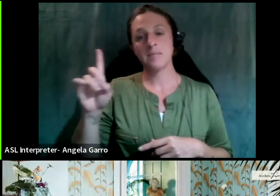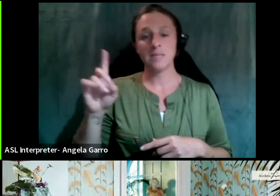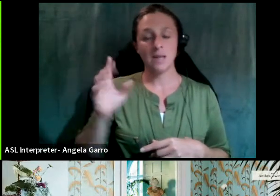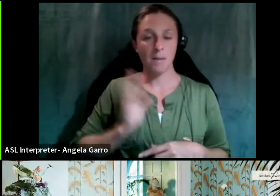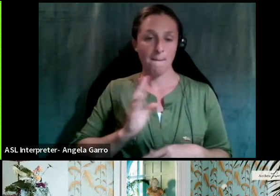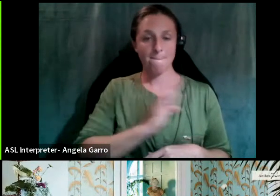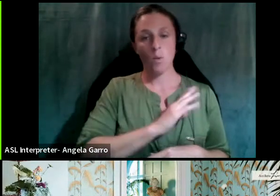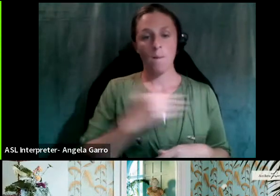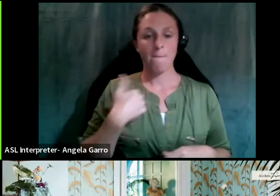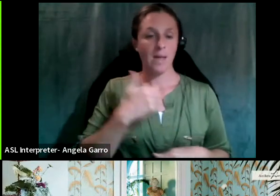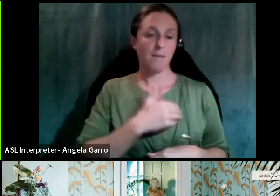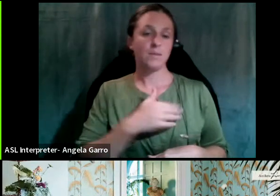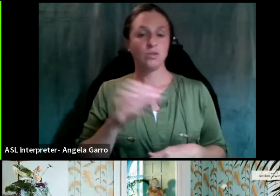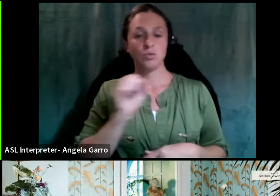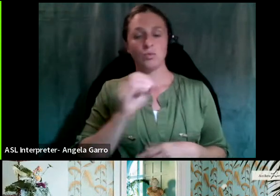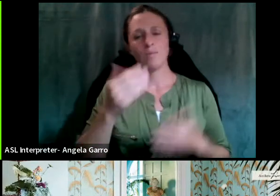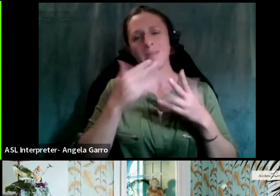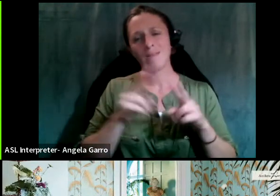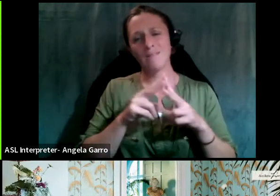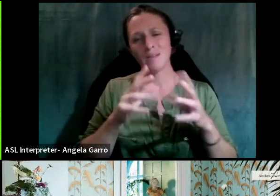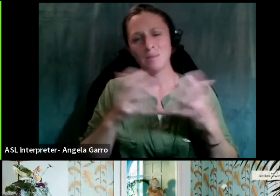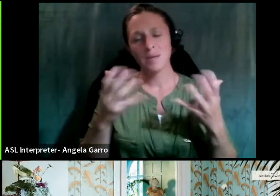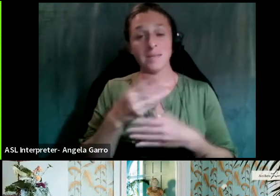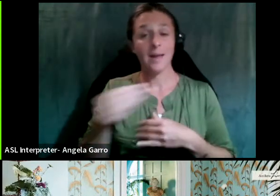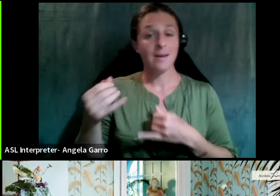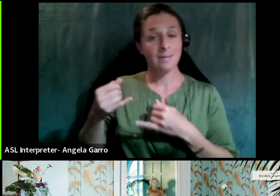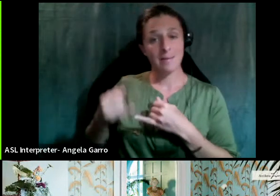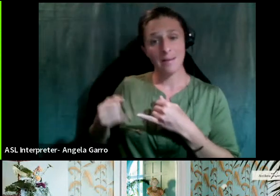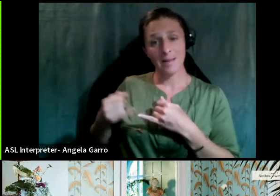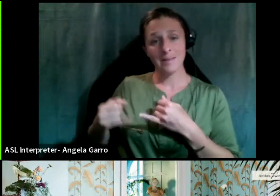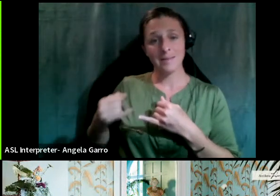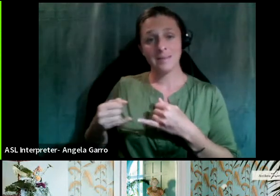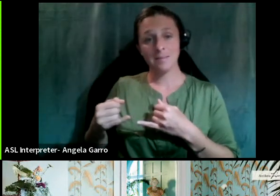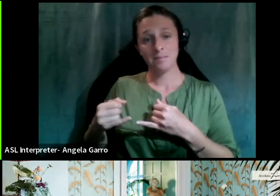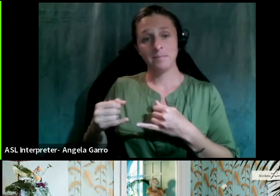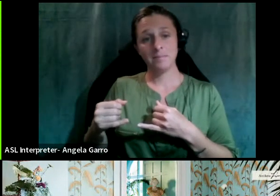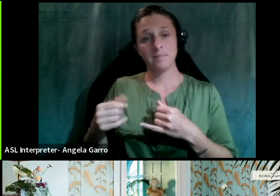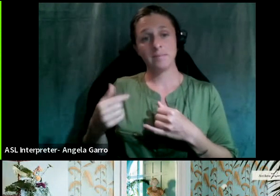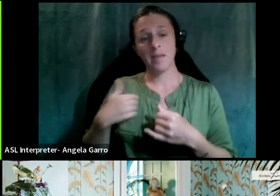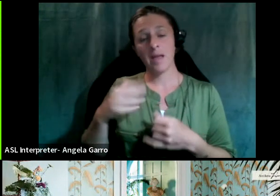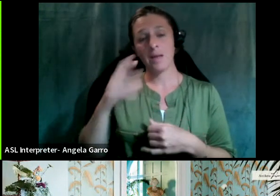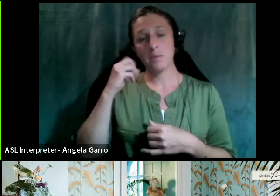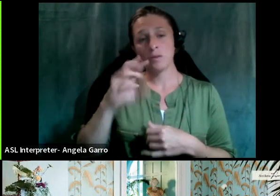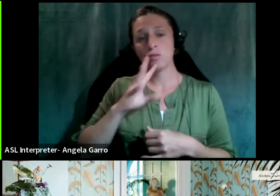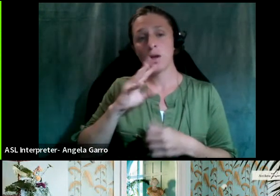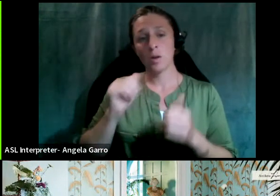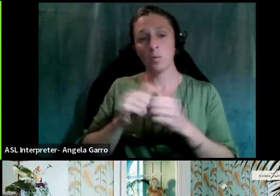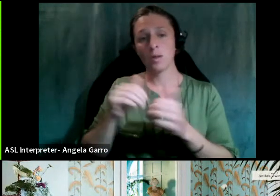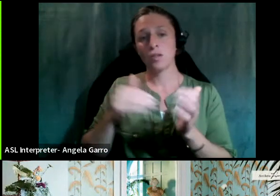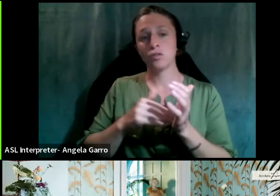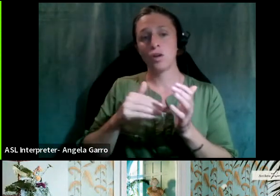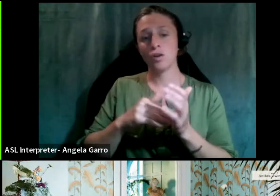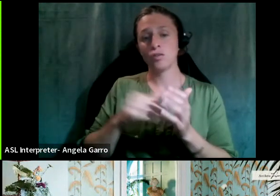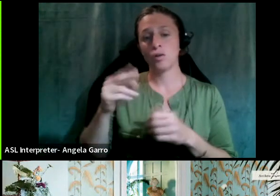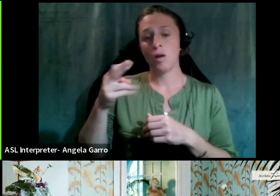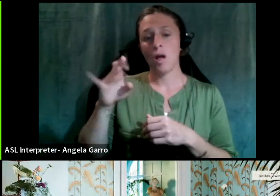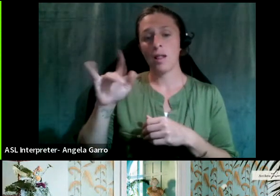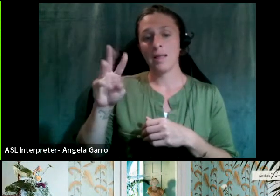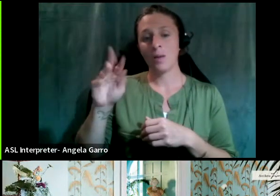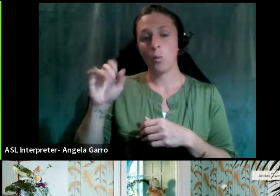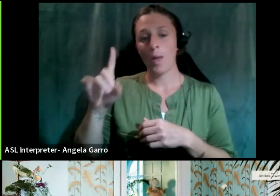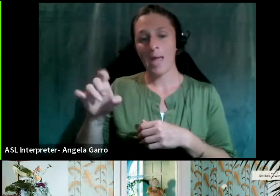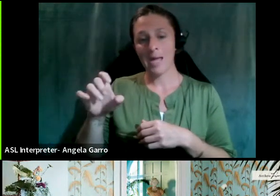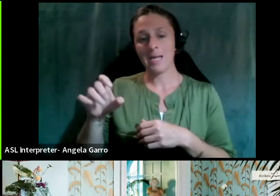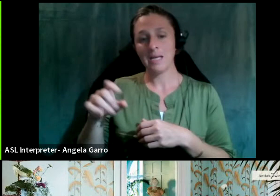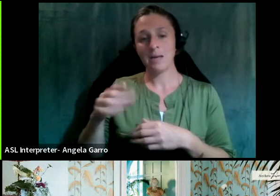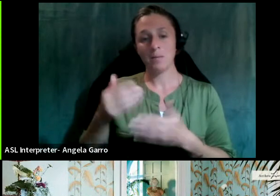much. And lastly, I was talking to Dr. Holly Wade right before this, and she said, speak from the